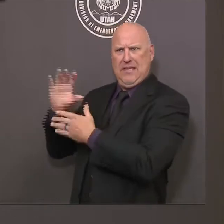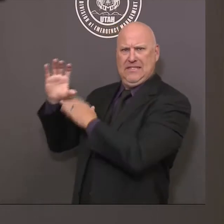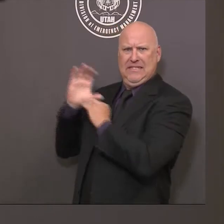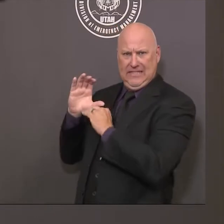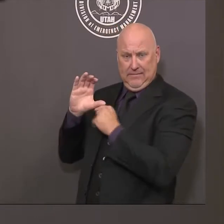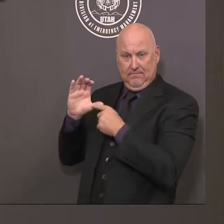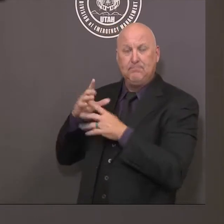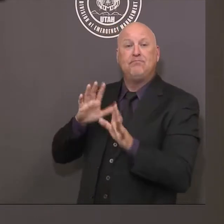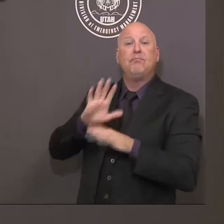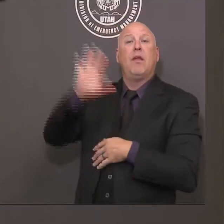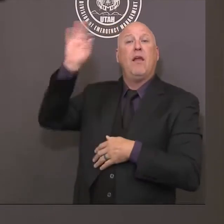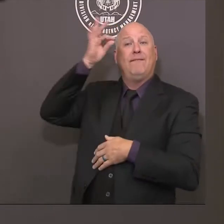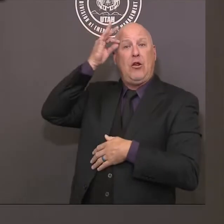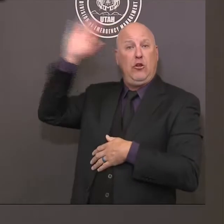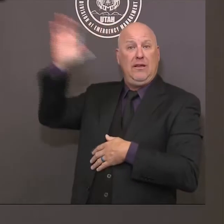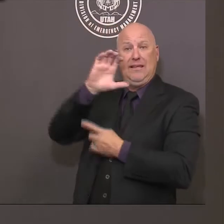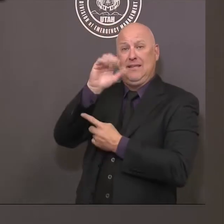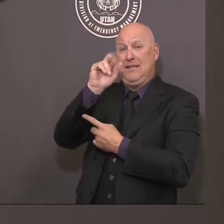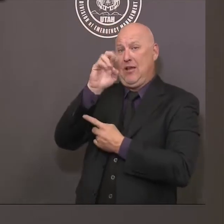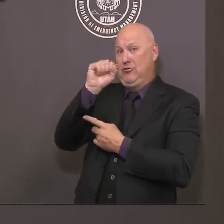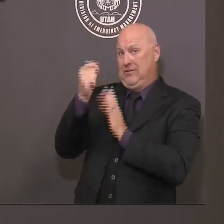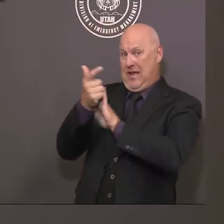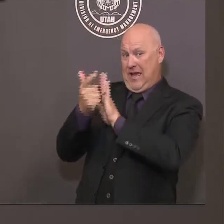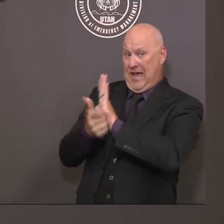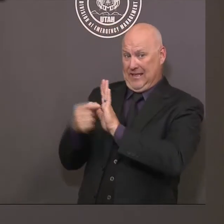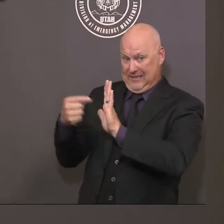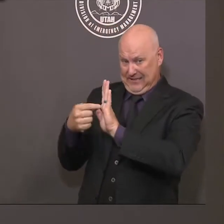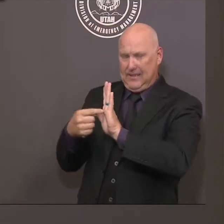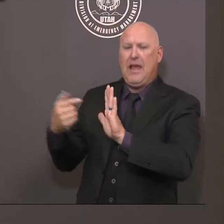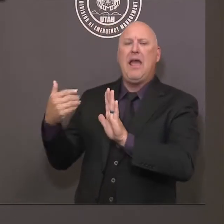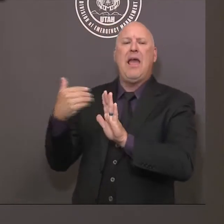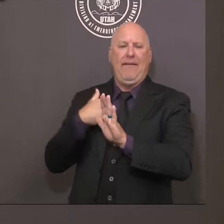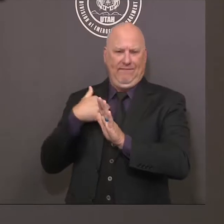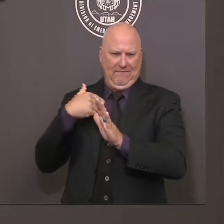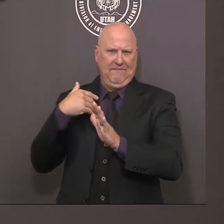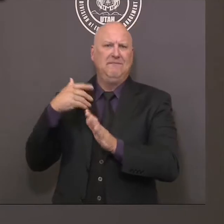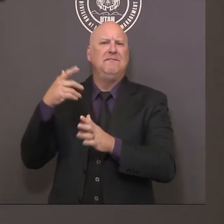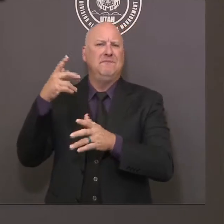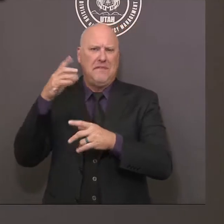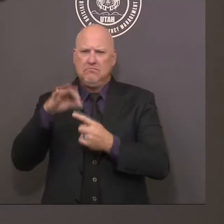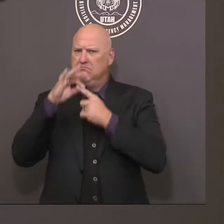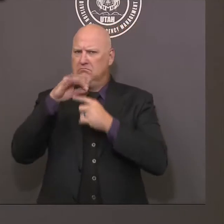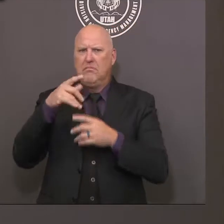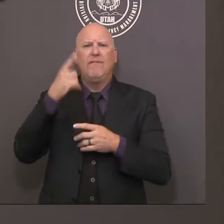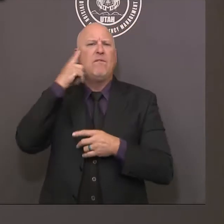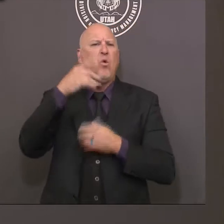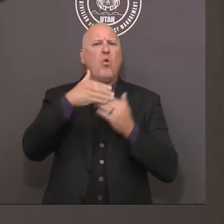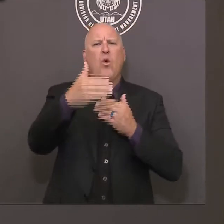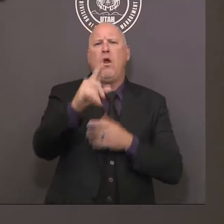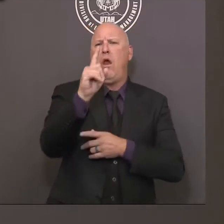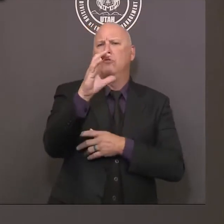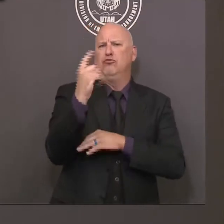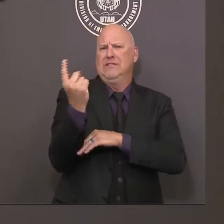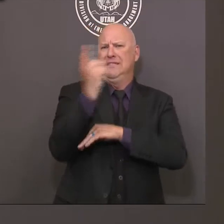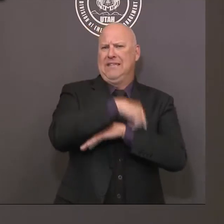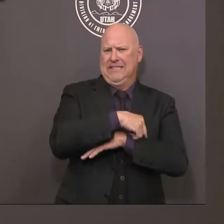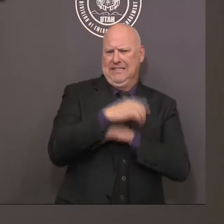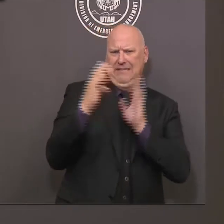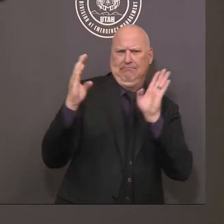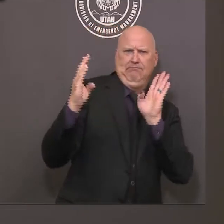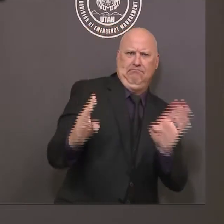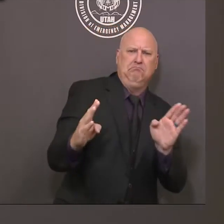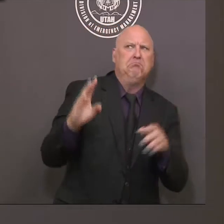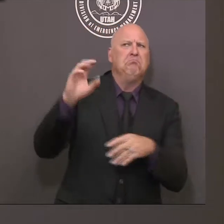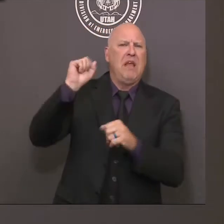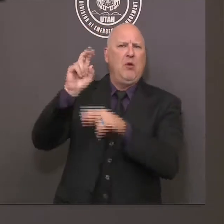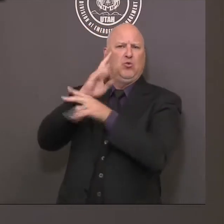our state. As part of the plan, over the next 100 days, the Utah Department of Workforce Services is going to be charged